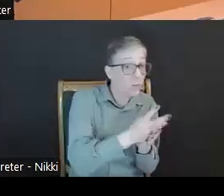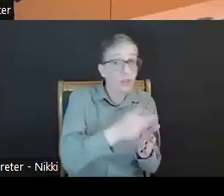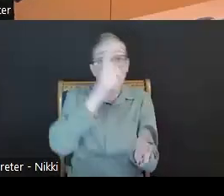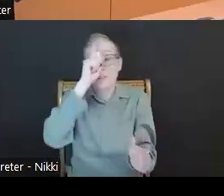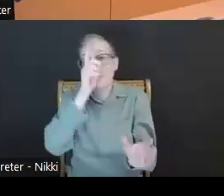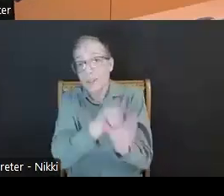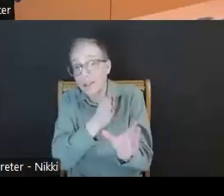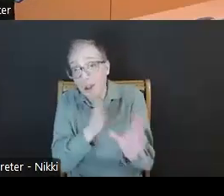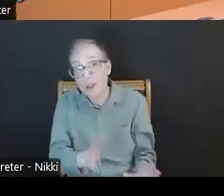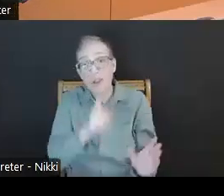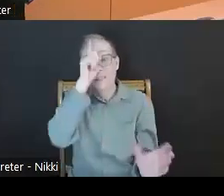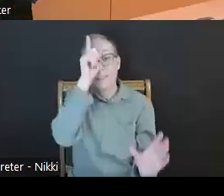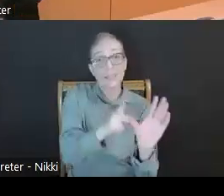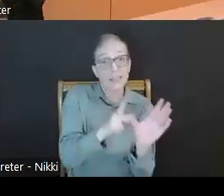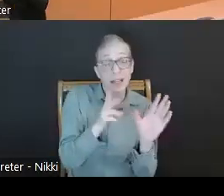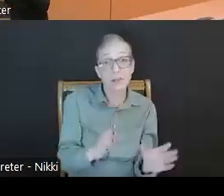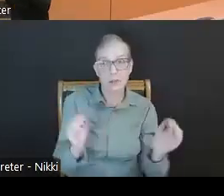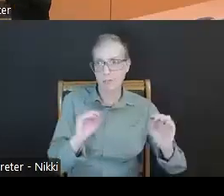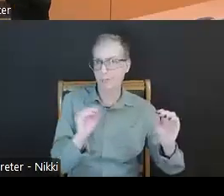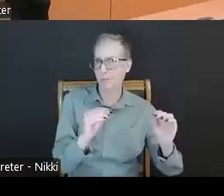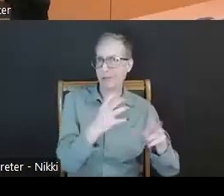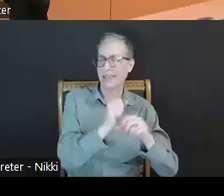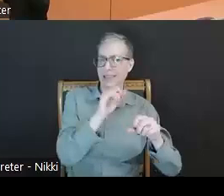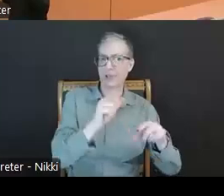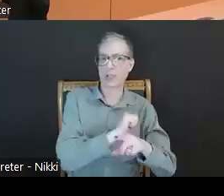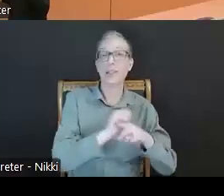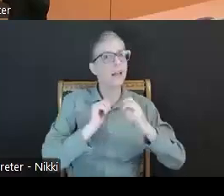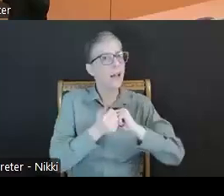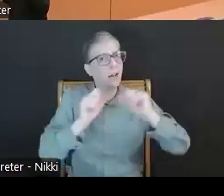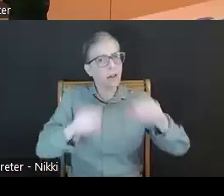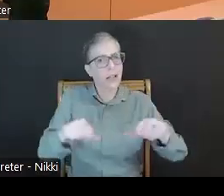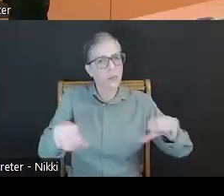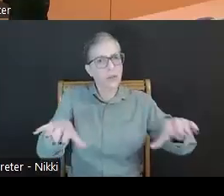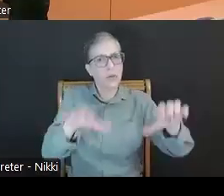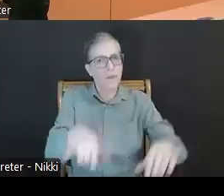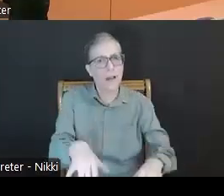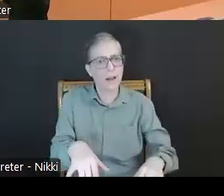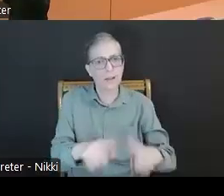So what's the best way to make that happen? On-the-job training, or